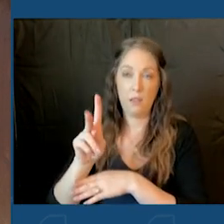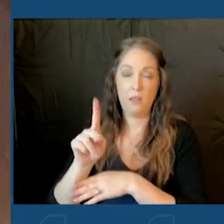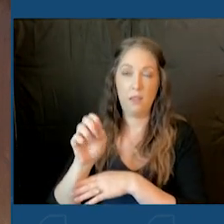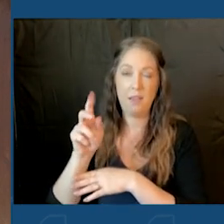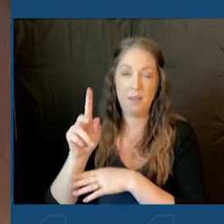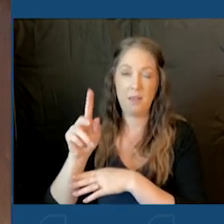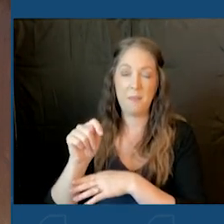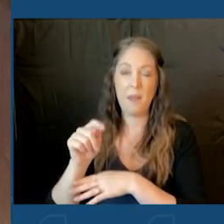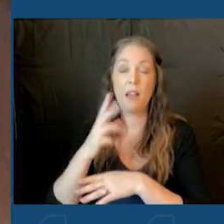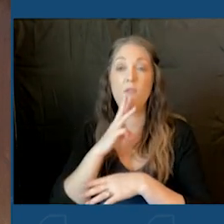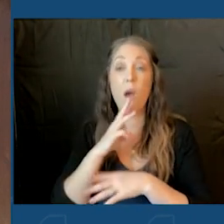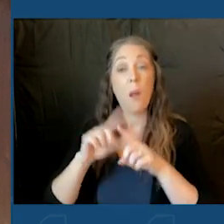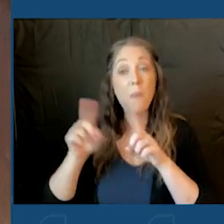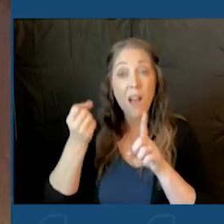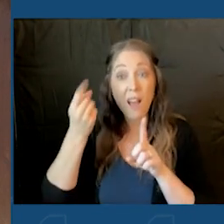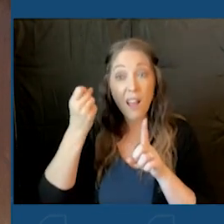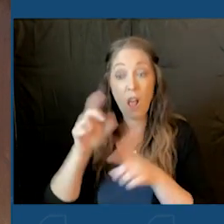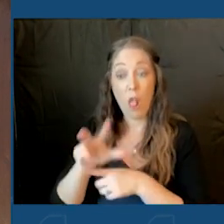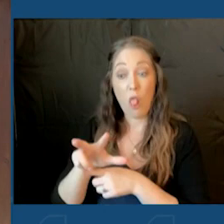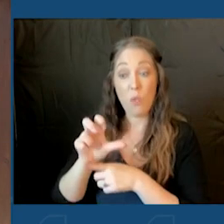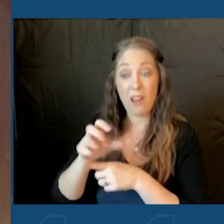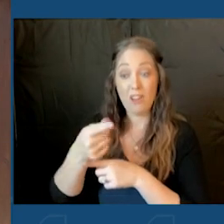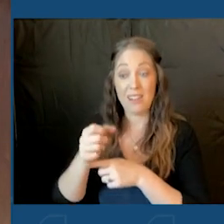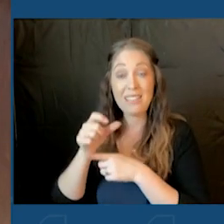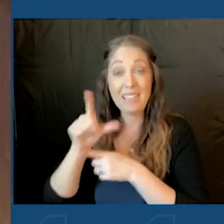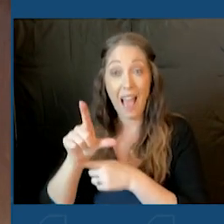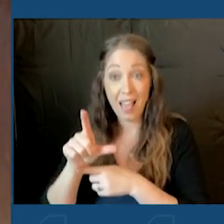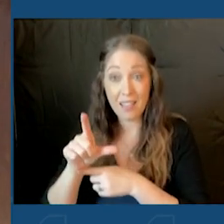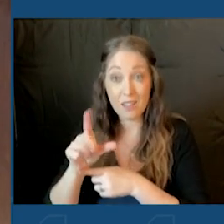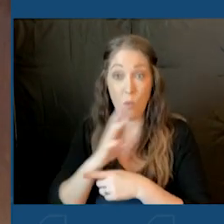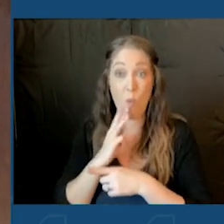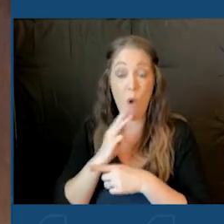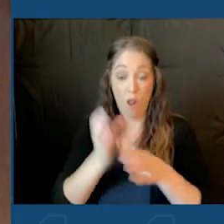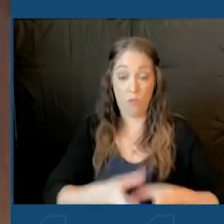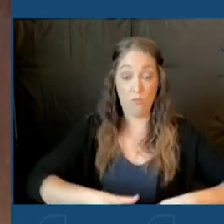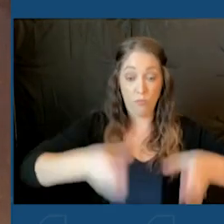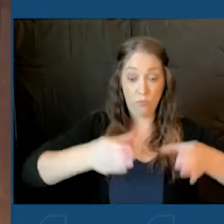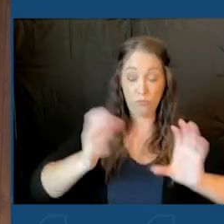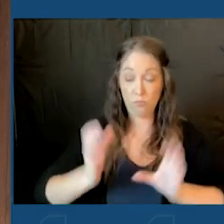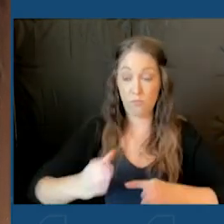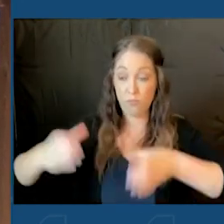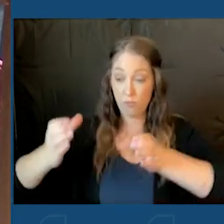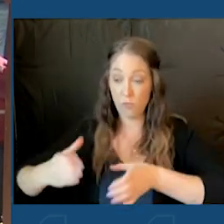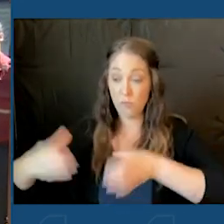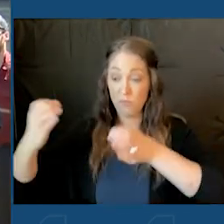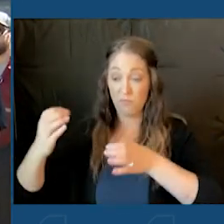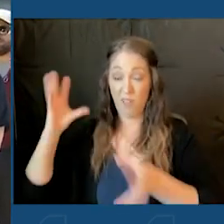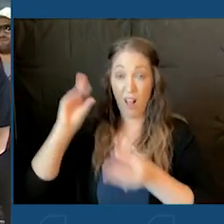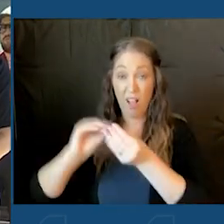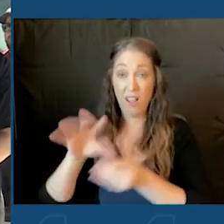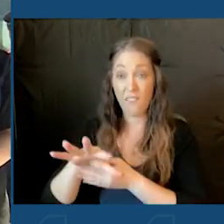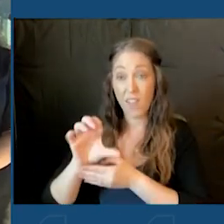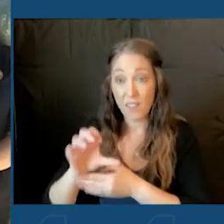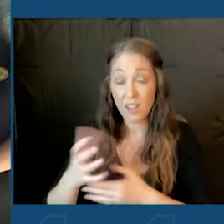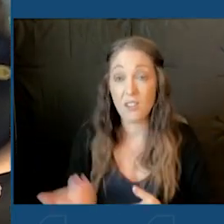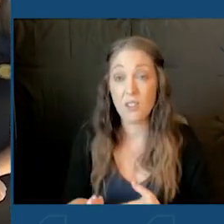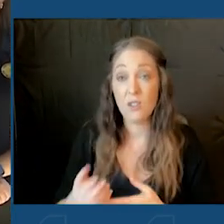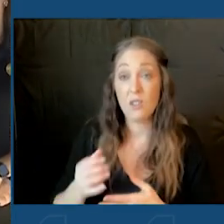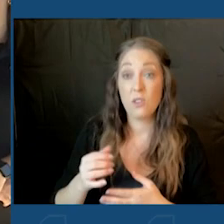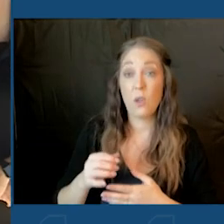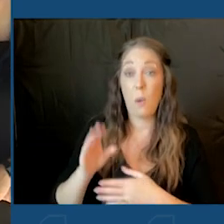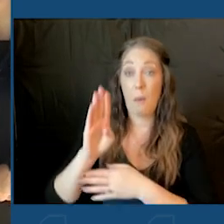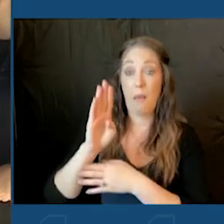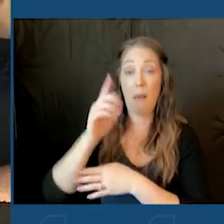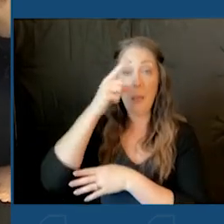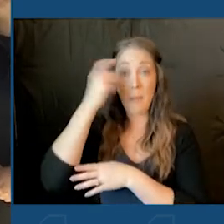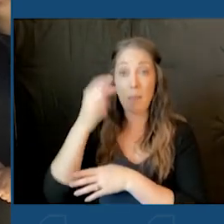per bucket for the National State Police, and if it's for the Black Hawk helicopters, it's 600 gallons per bucket. So now